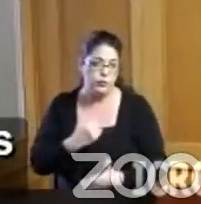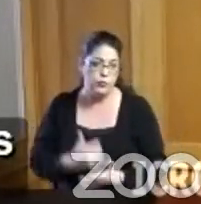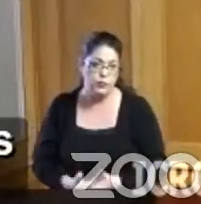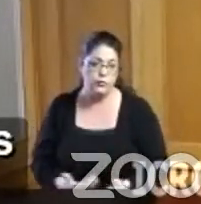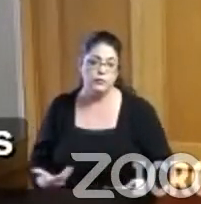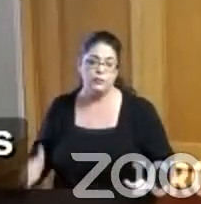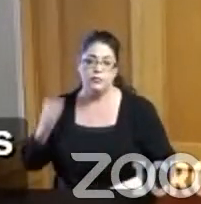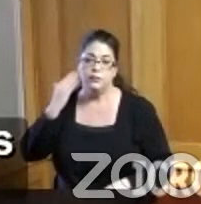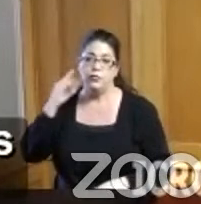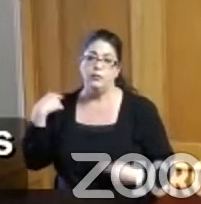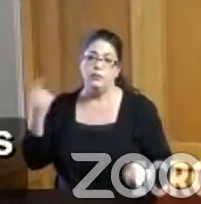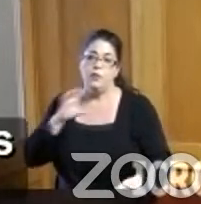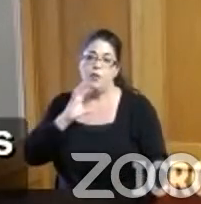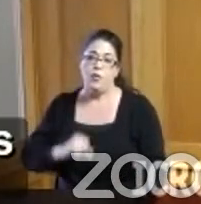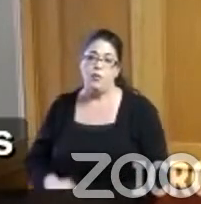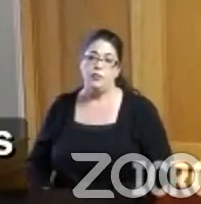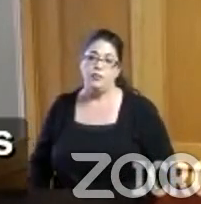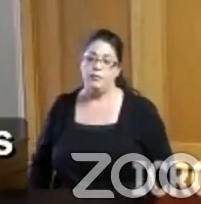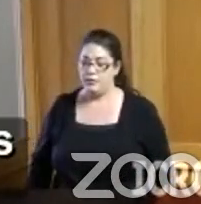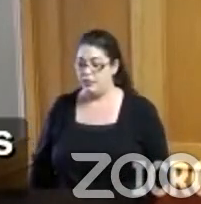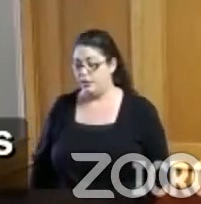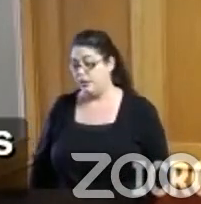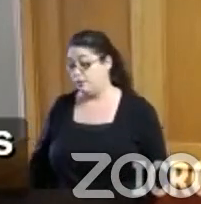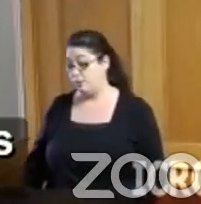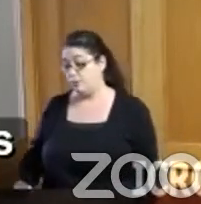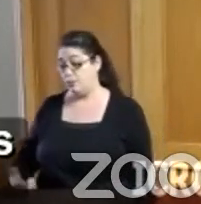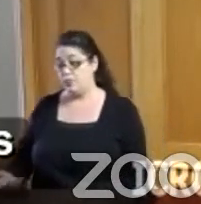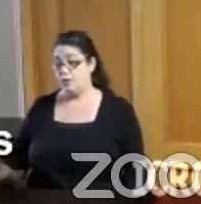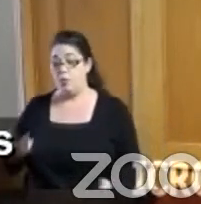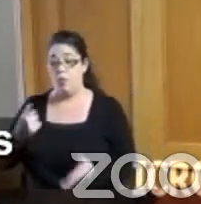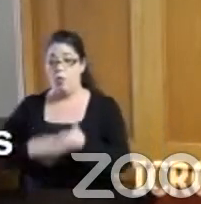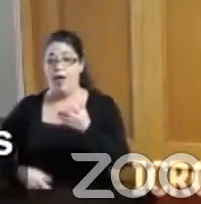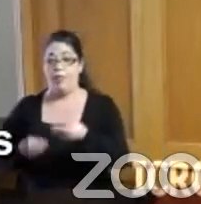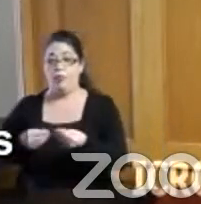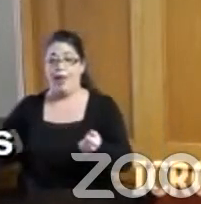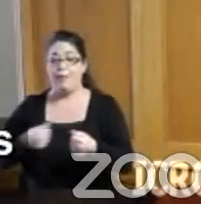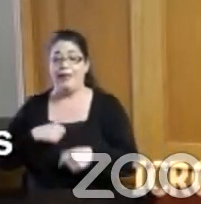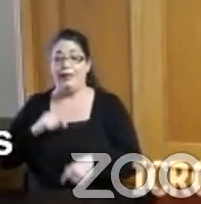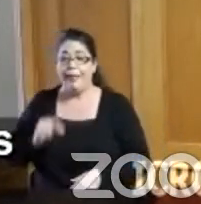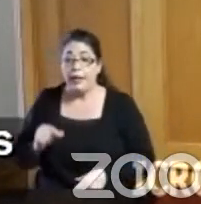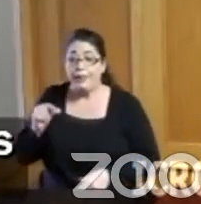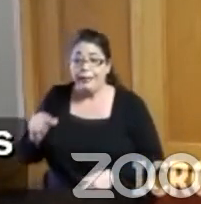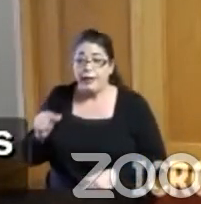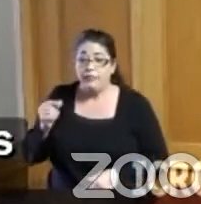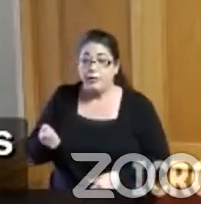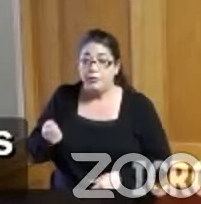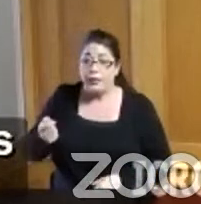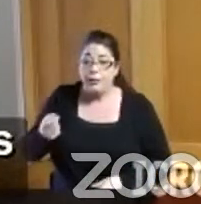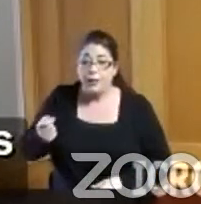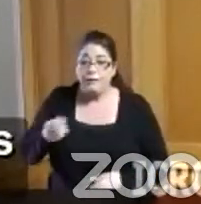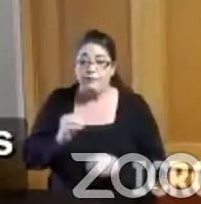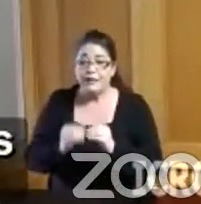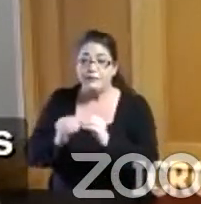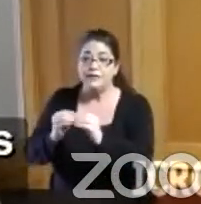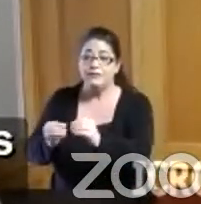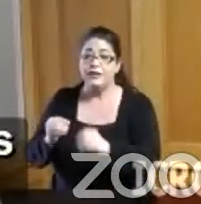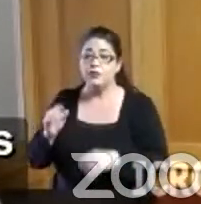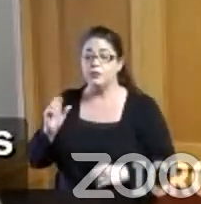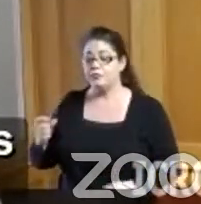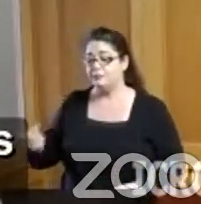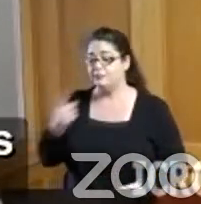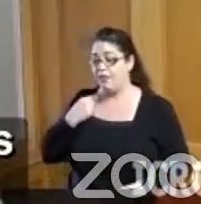don't know. I don't know what the remedy is. I guess a little bit at a time. You guys continue to